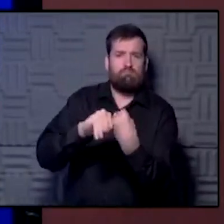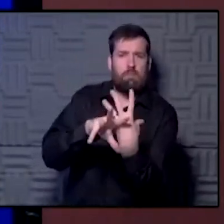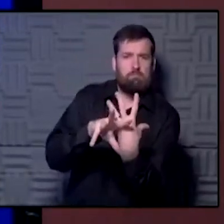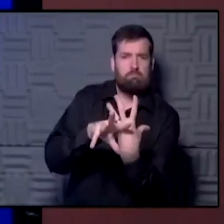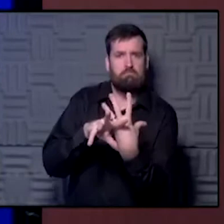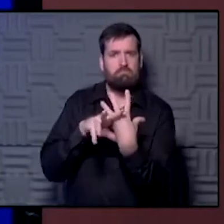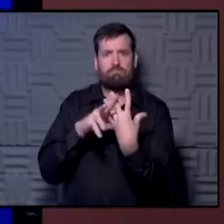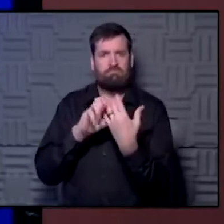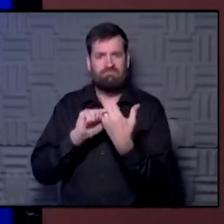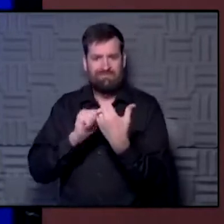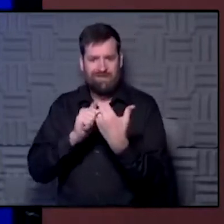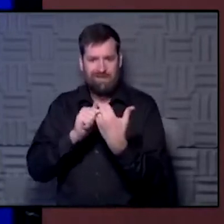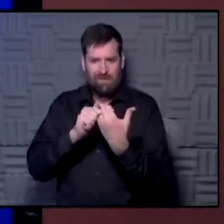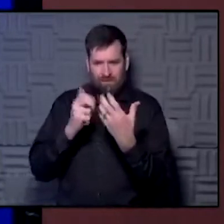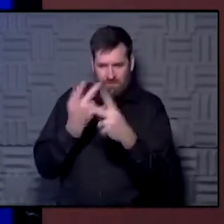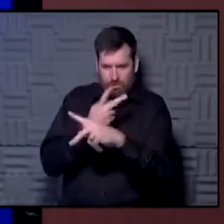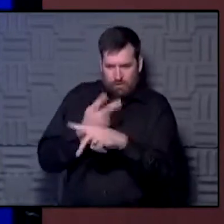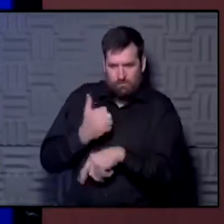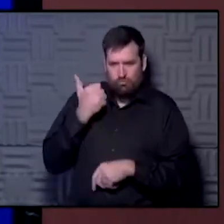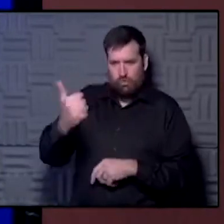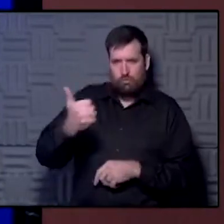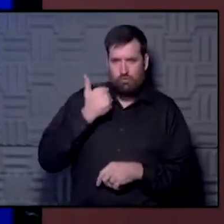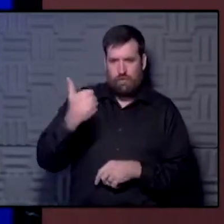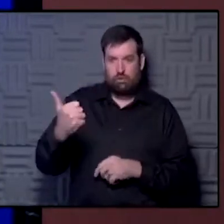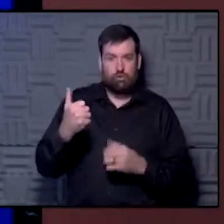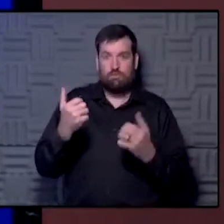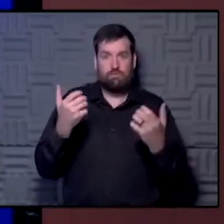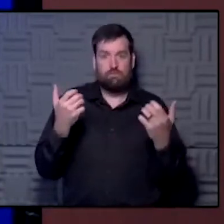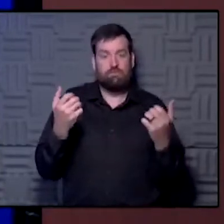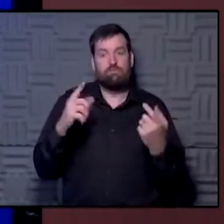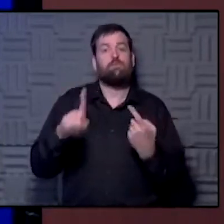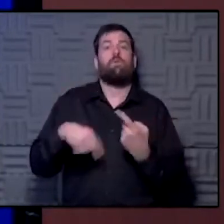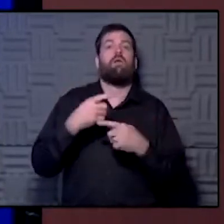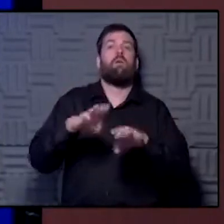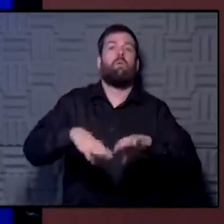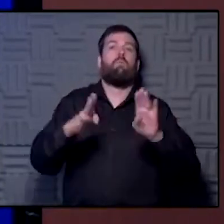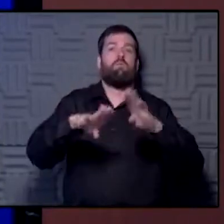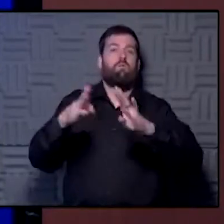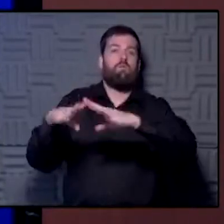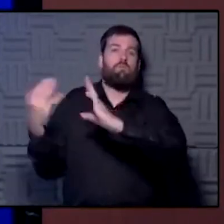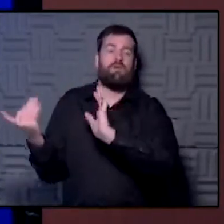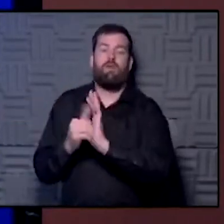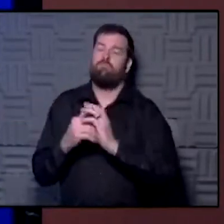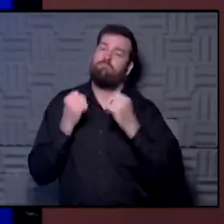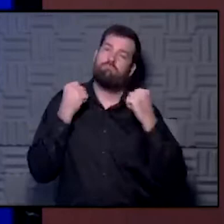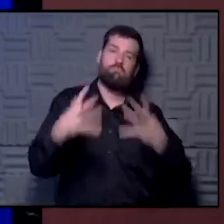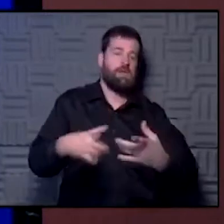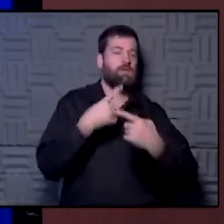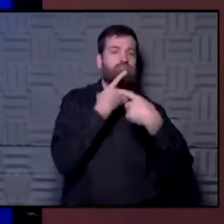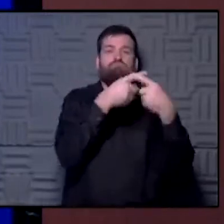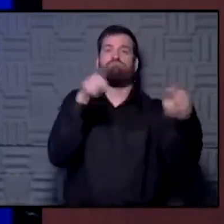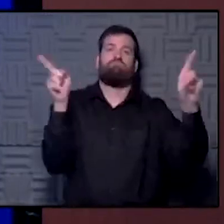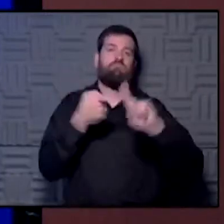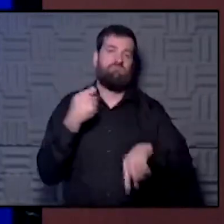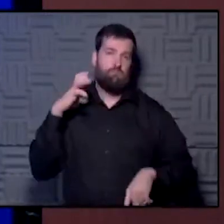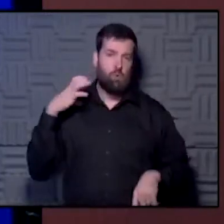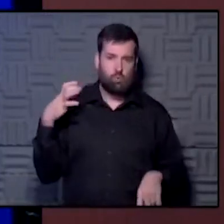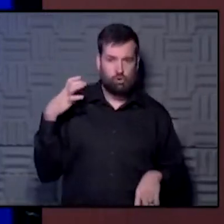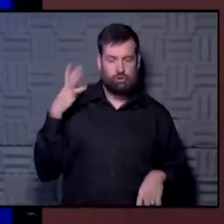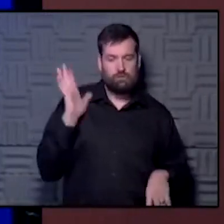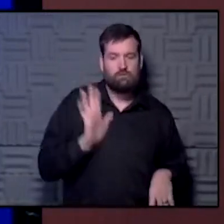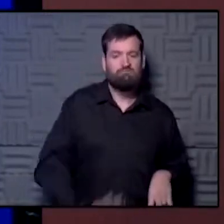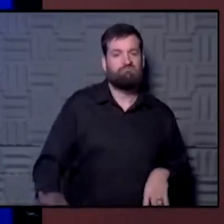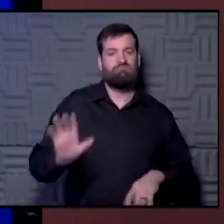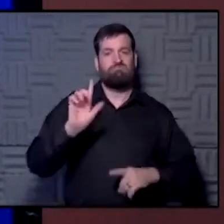did we coordinate transportation when everything reopened? So a lot of really great success stories from our coaches around